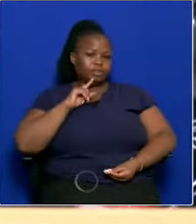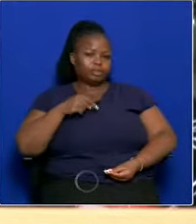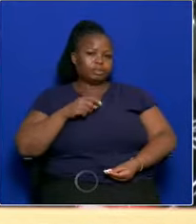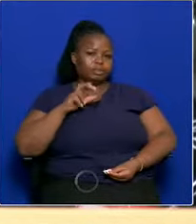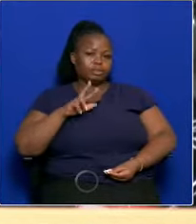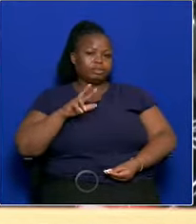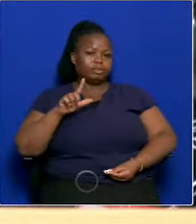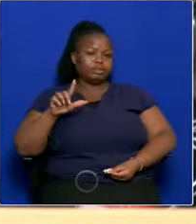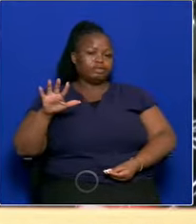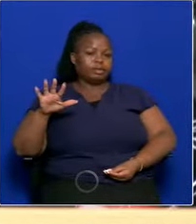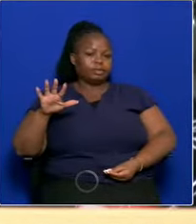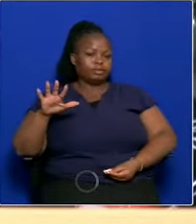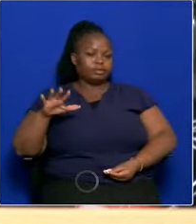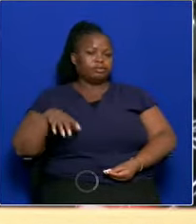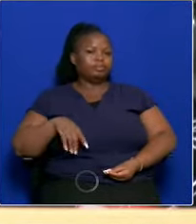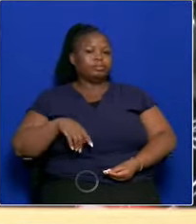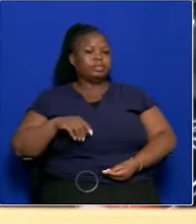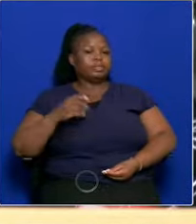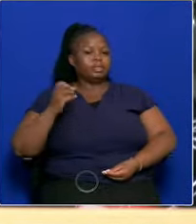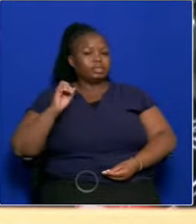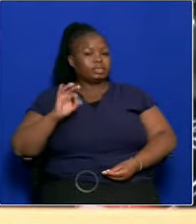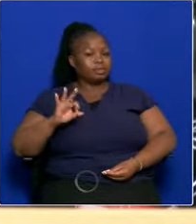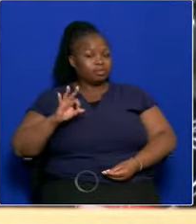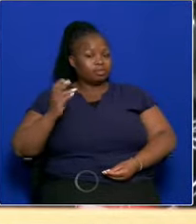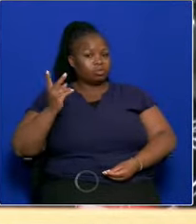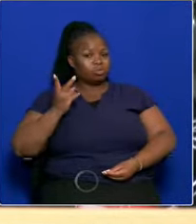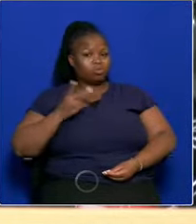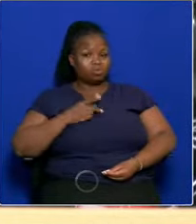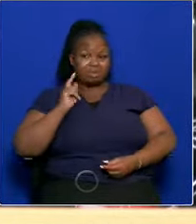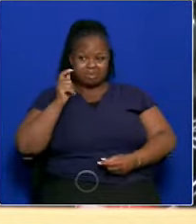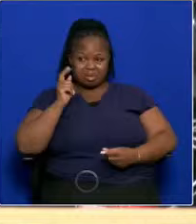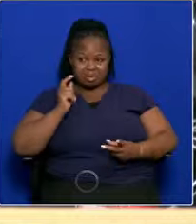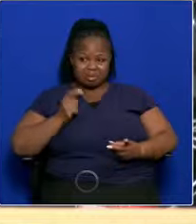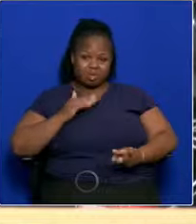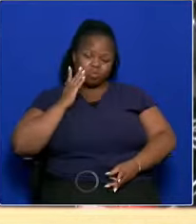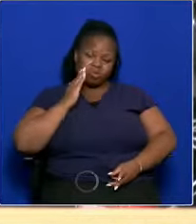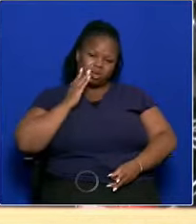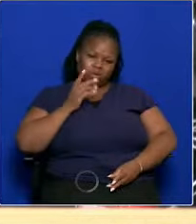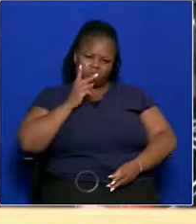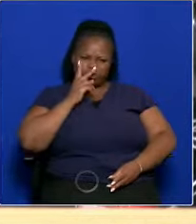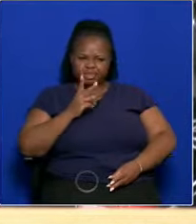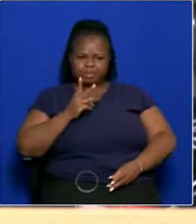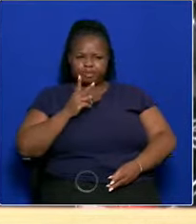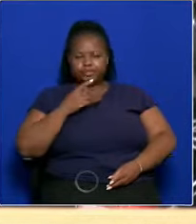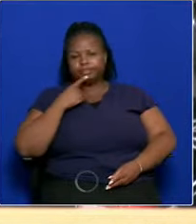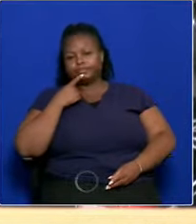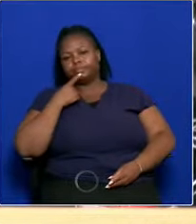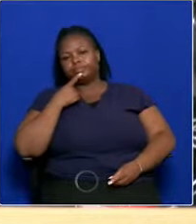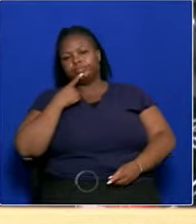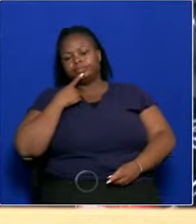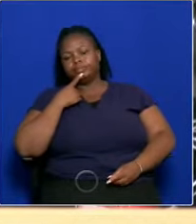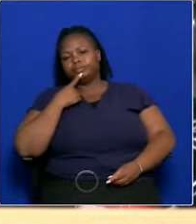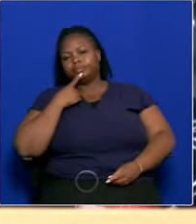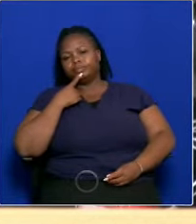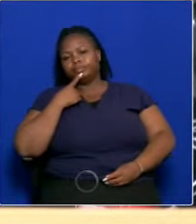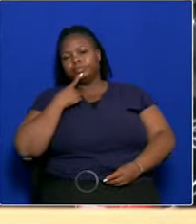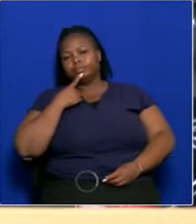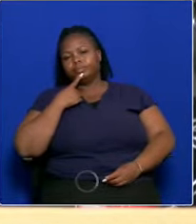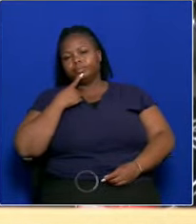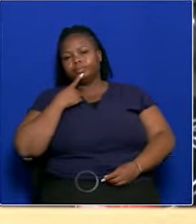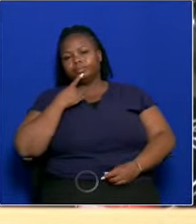But if you also have regard to when these payments were made, you'll see that in